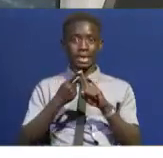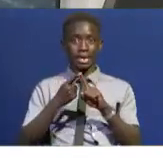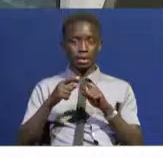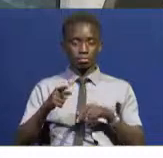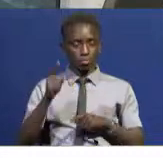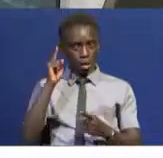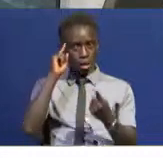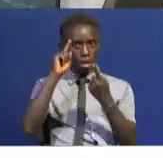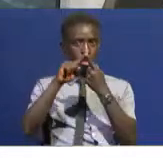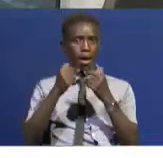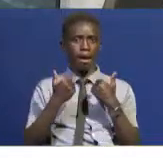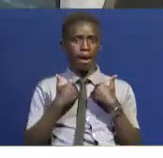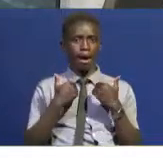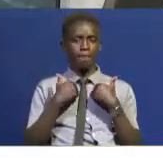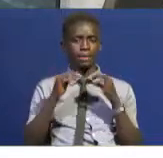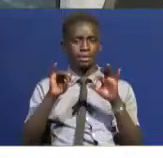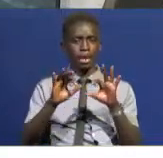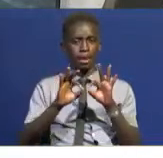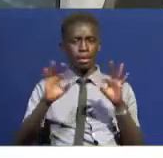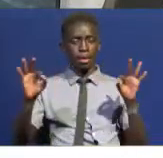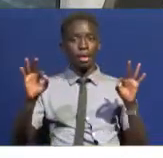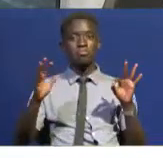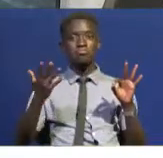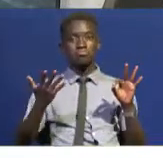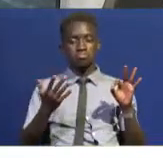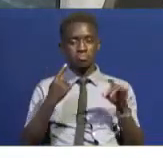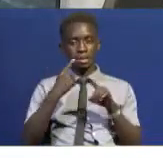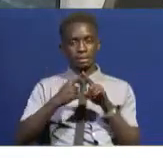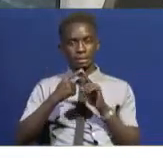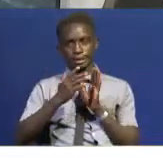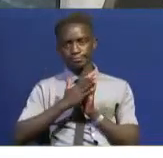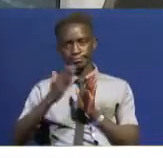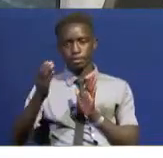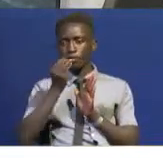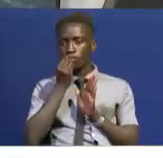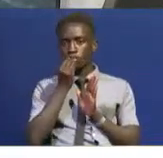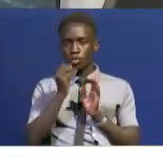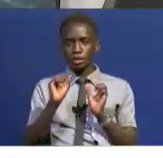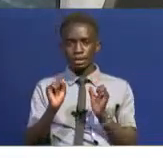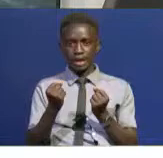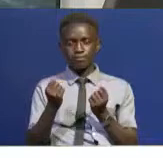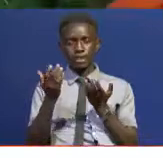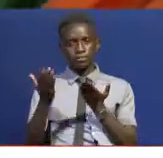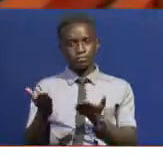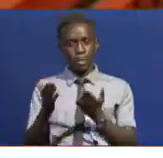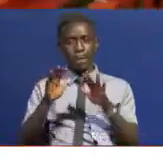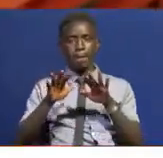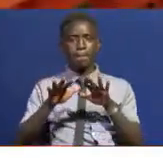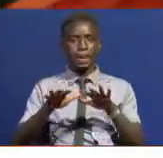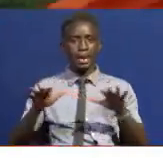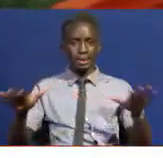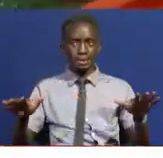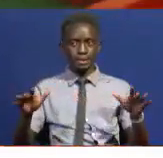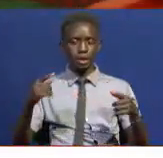to enhance sustainability, food safety and market competitiveness.